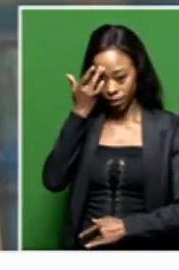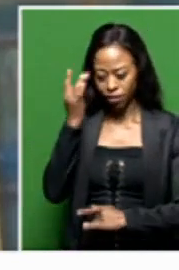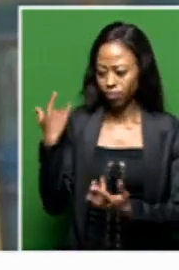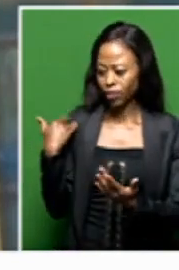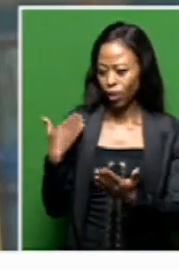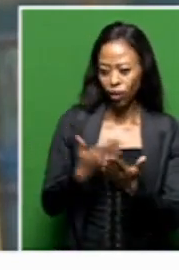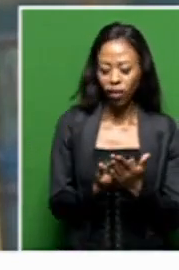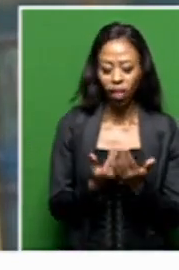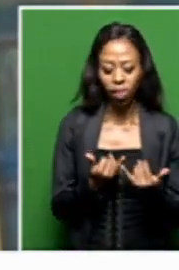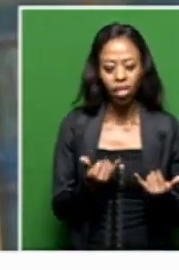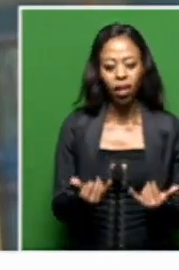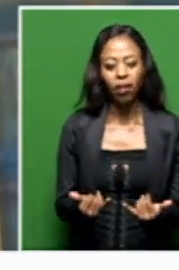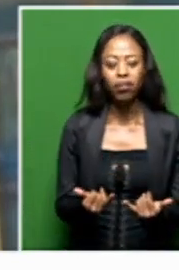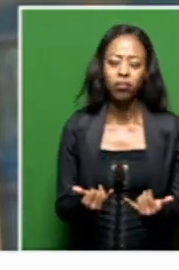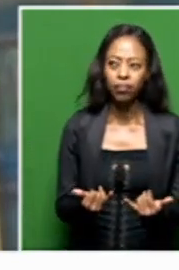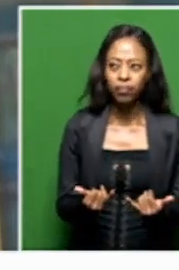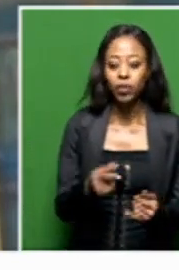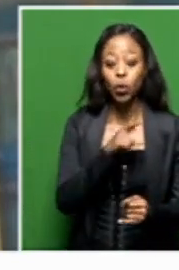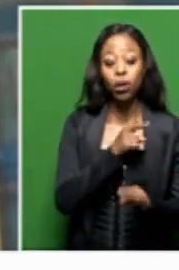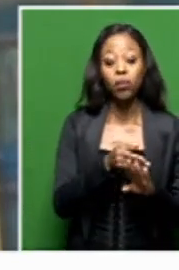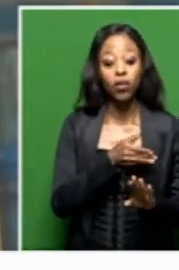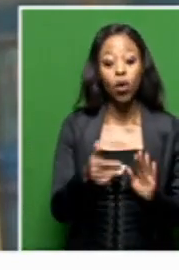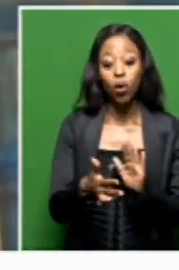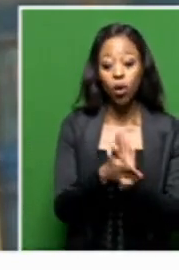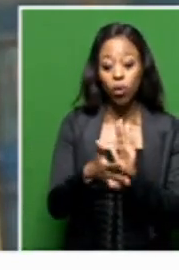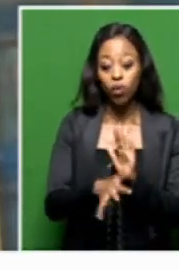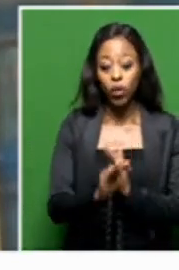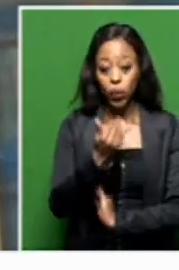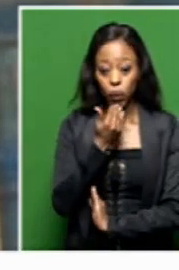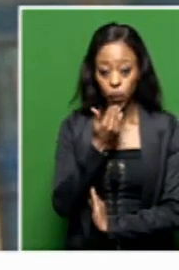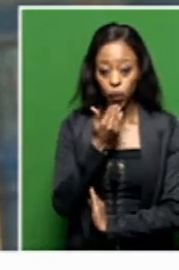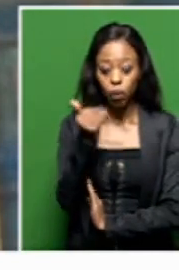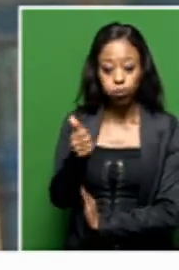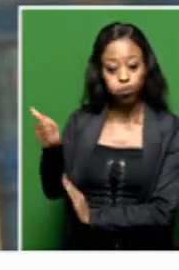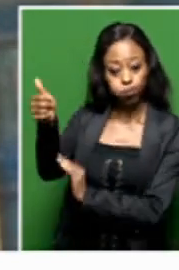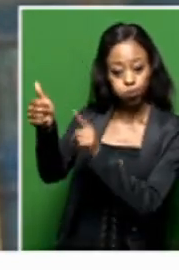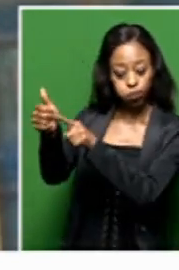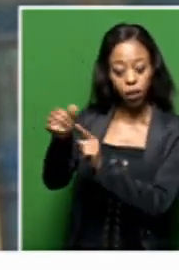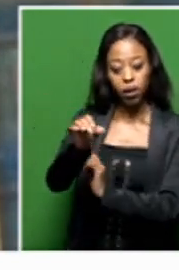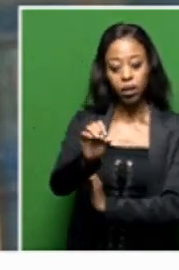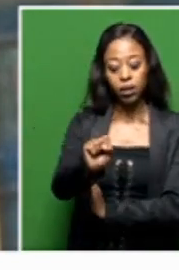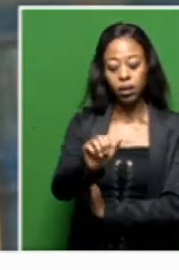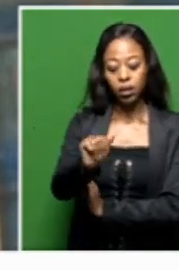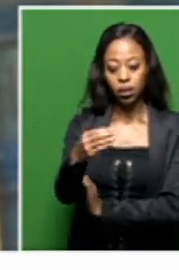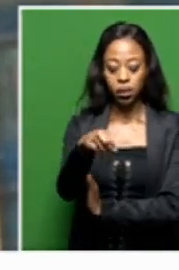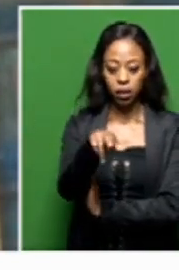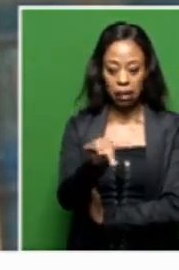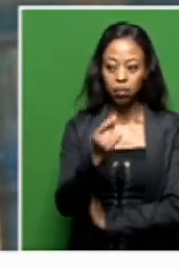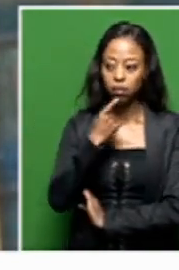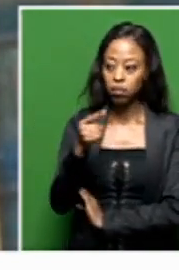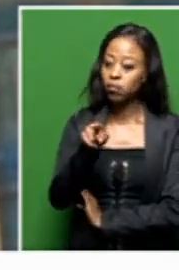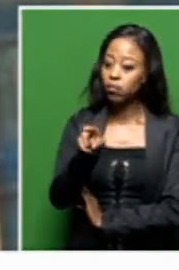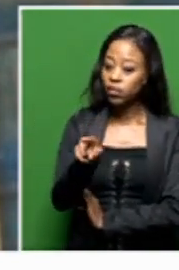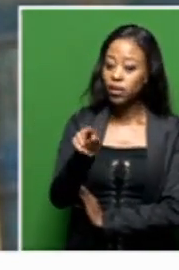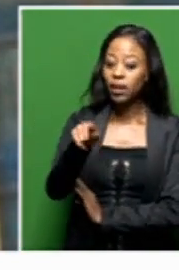at the moment is that some time ago there was approval given by the regulator, SABC, that they had received an